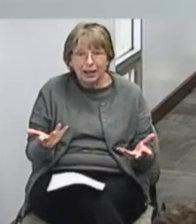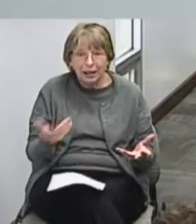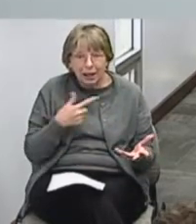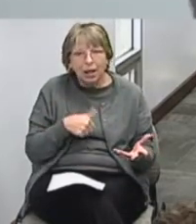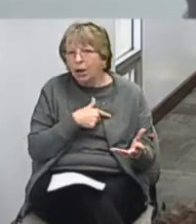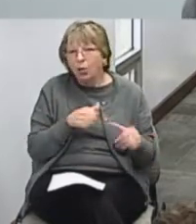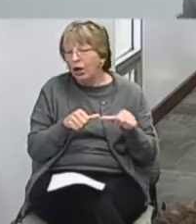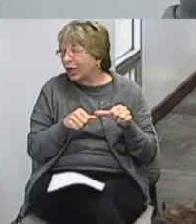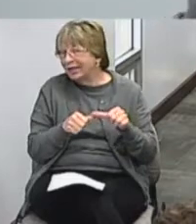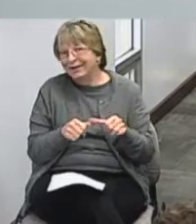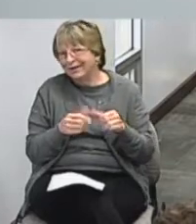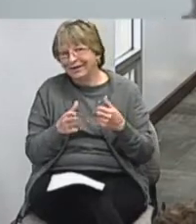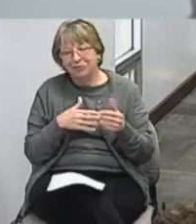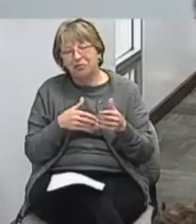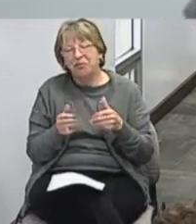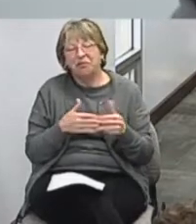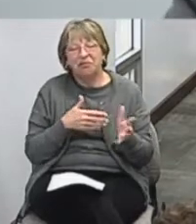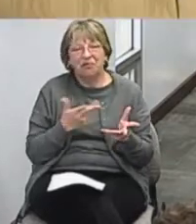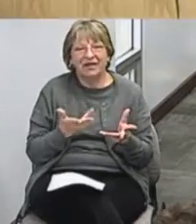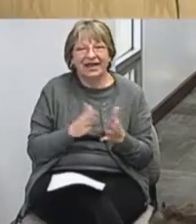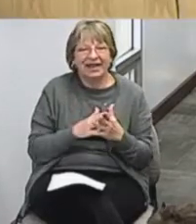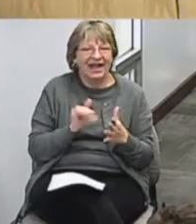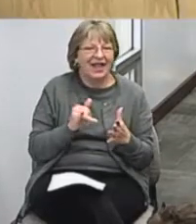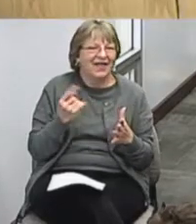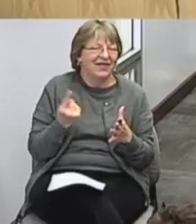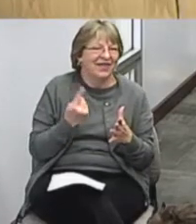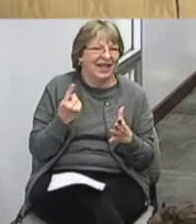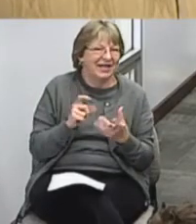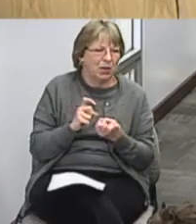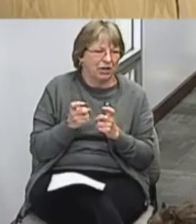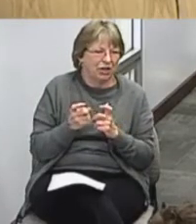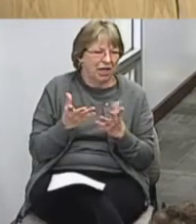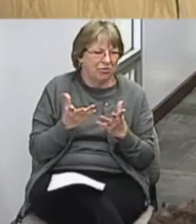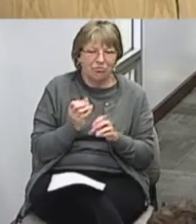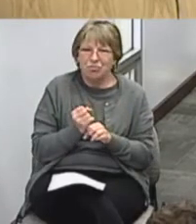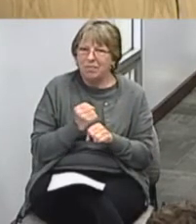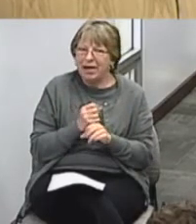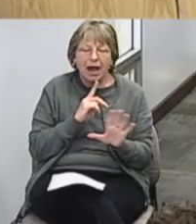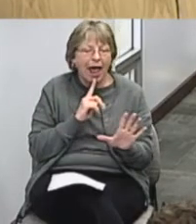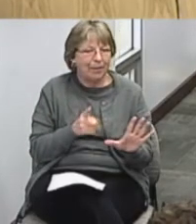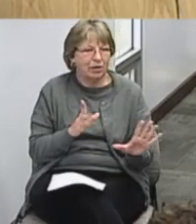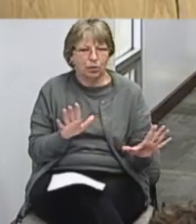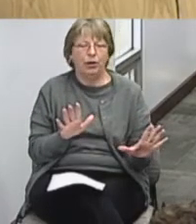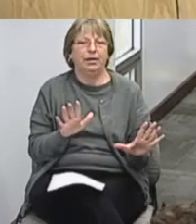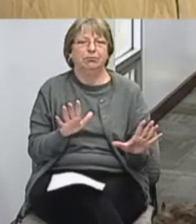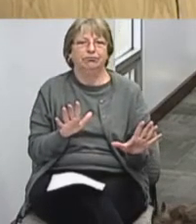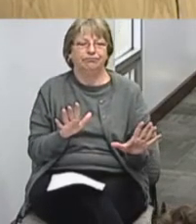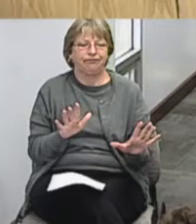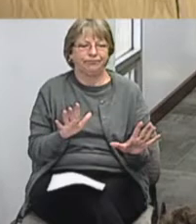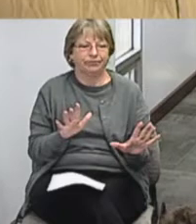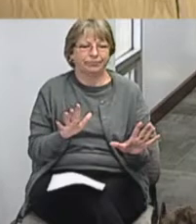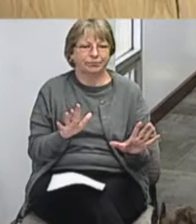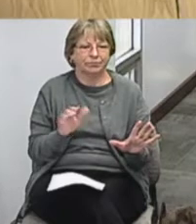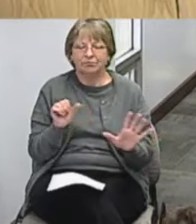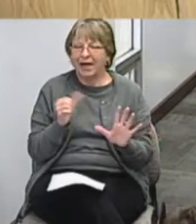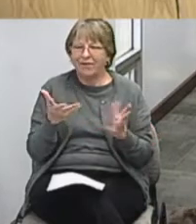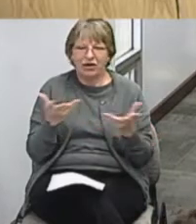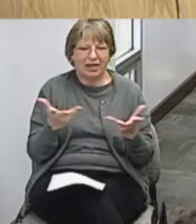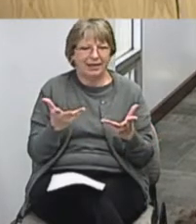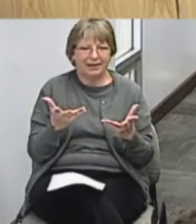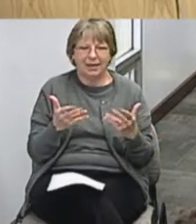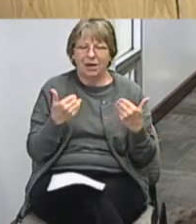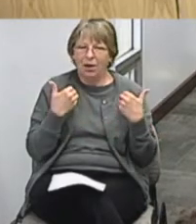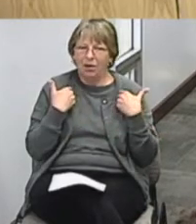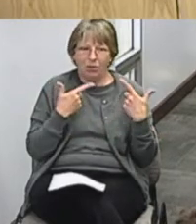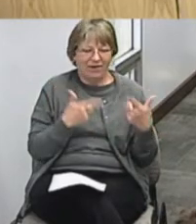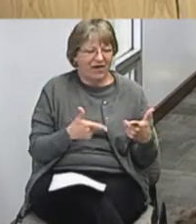consistent either way. Gotcha. And that's the only change being Yes, made. absolutely the The only other change. items that you mentioned have been in place and